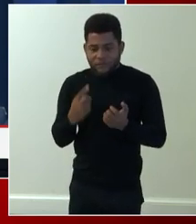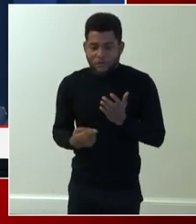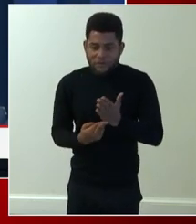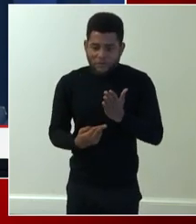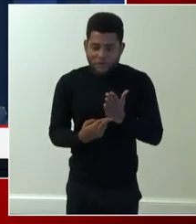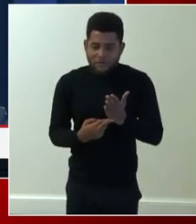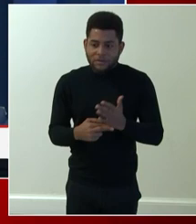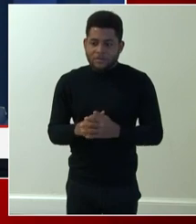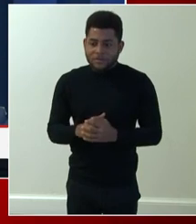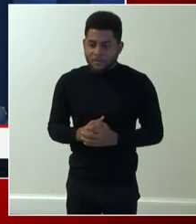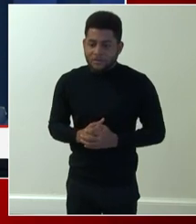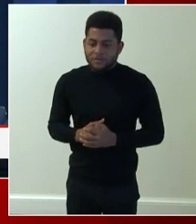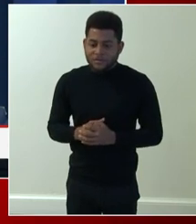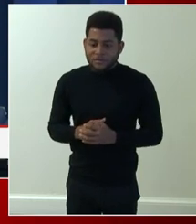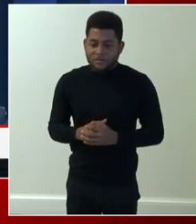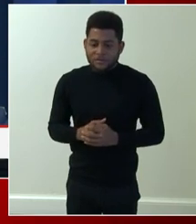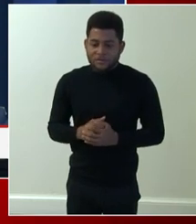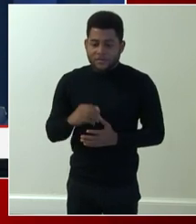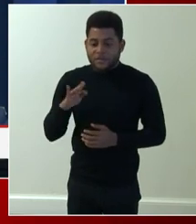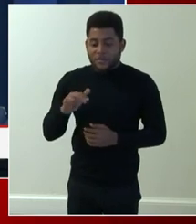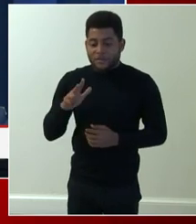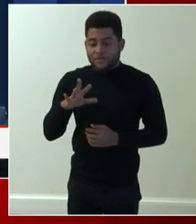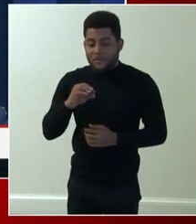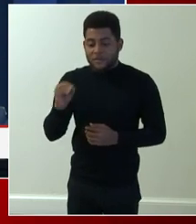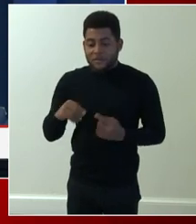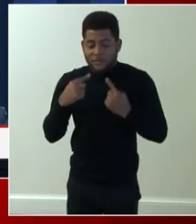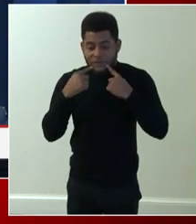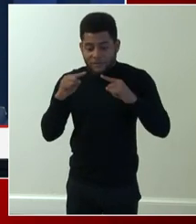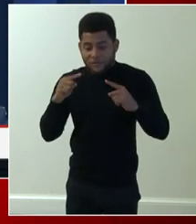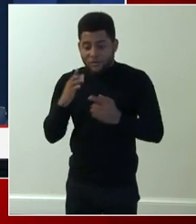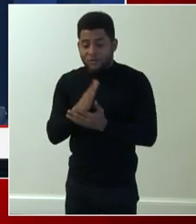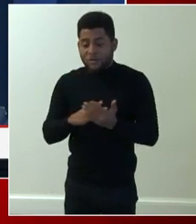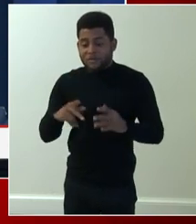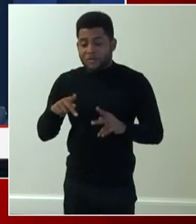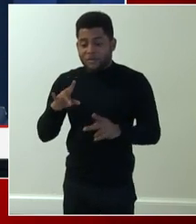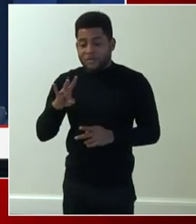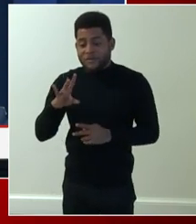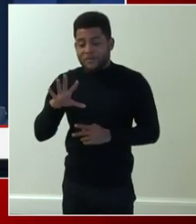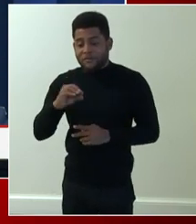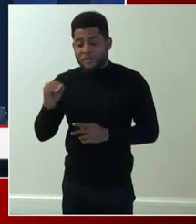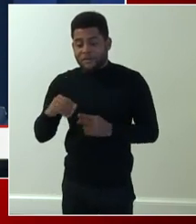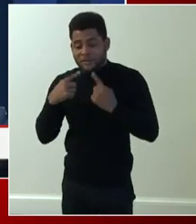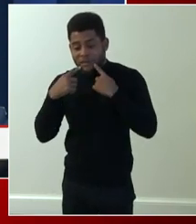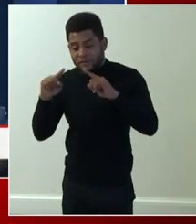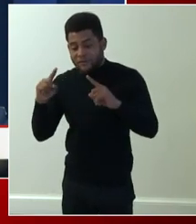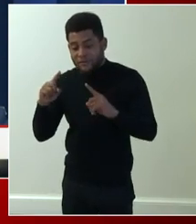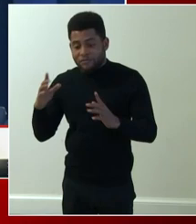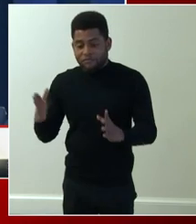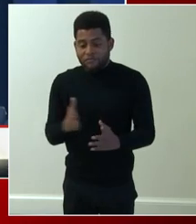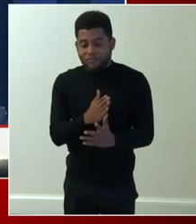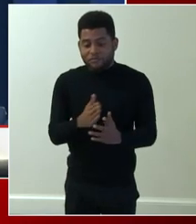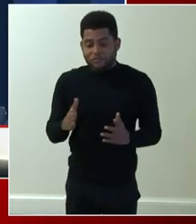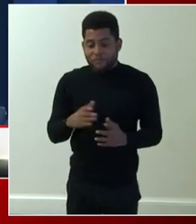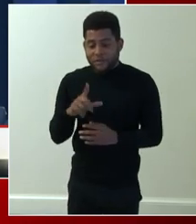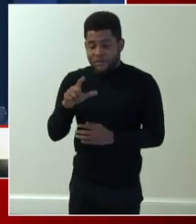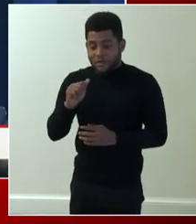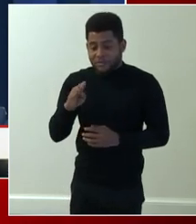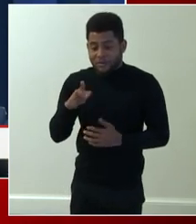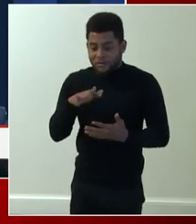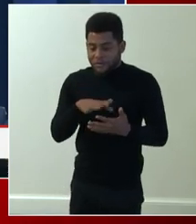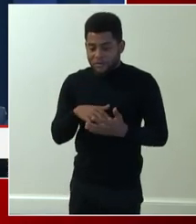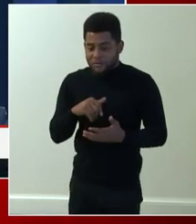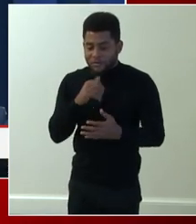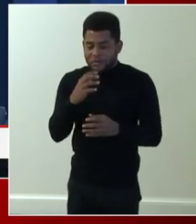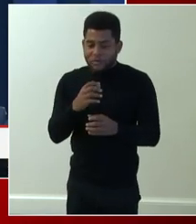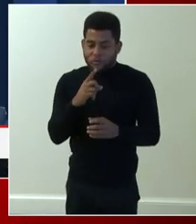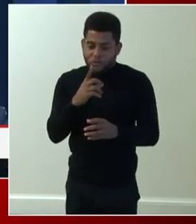about 35% effective with just 2 doses to almost 70-75% effective. That again is in a lab study, which doesn't include the entire